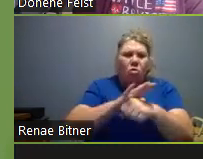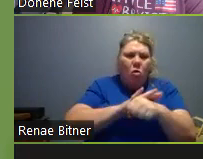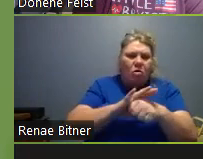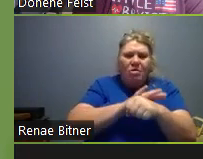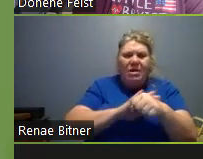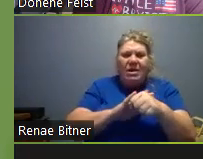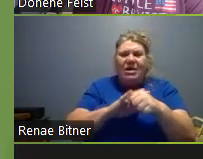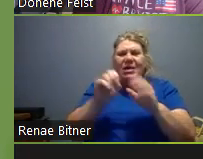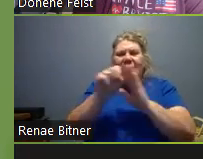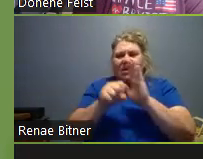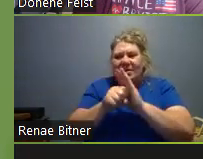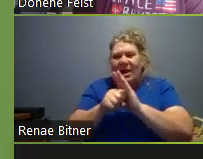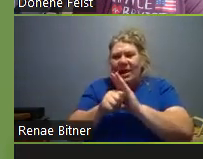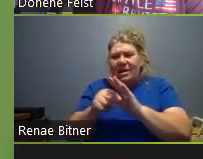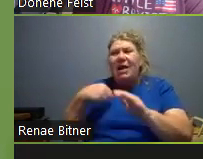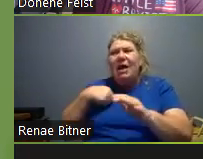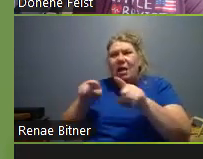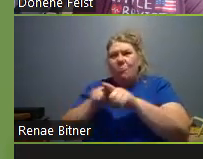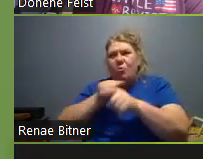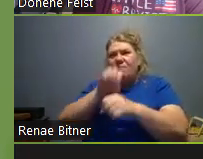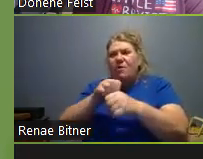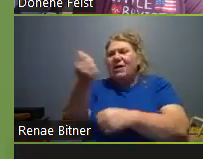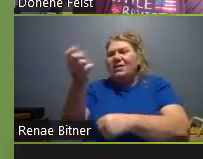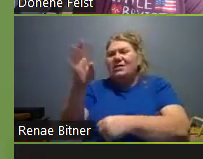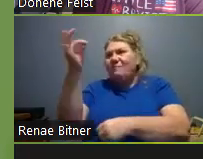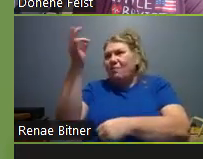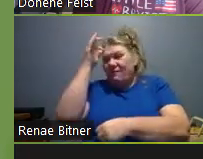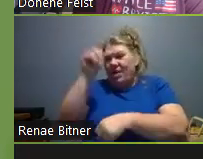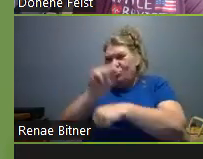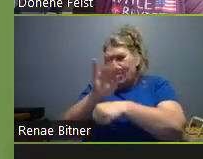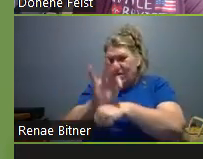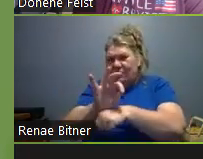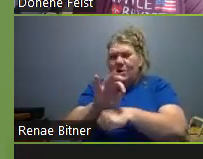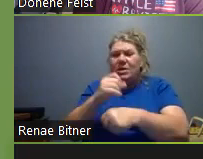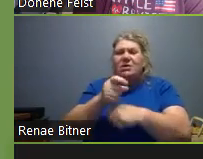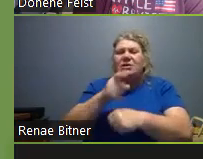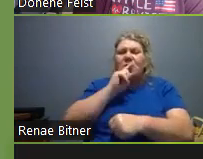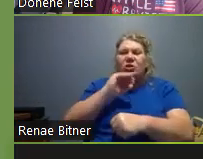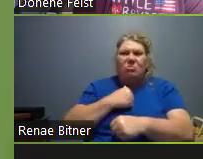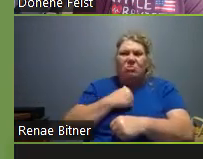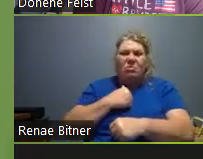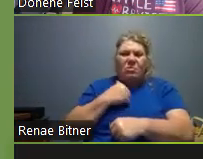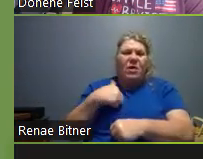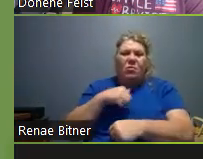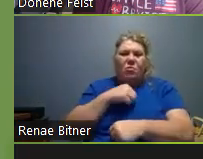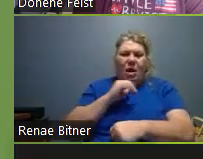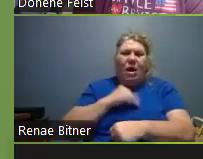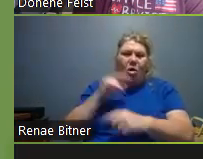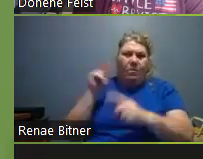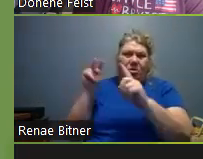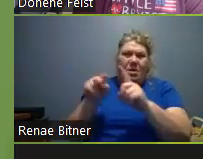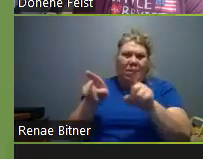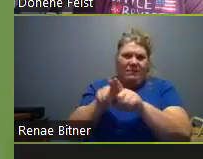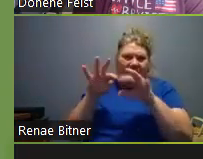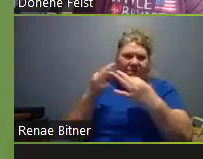on several federal task forces as well, just to make sure that our voice is at that table. So